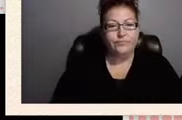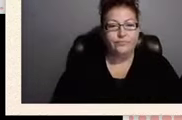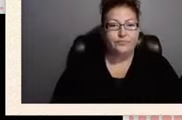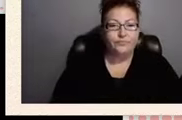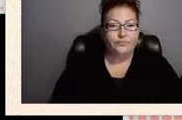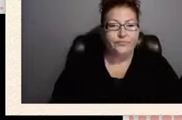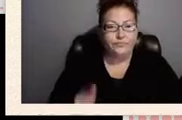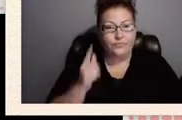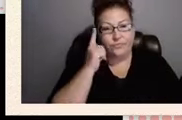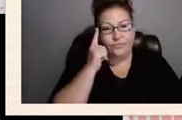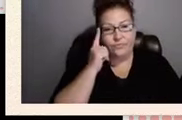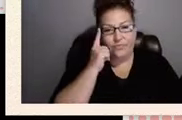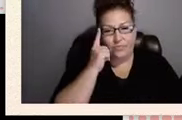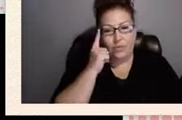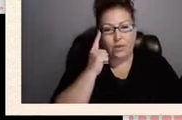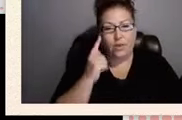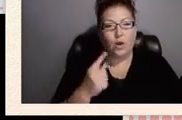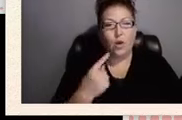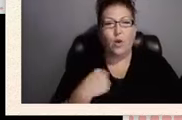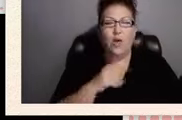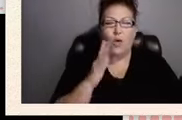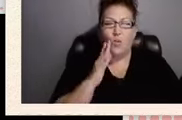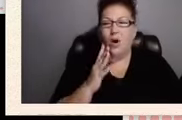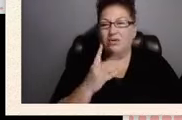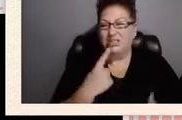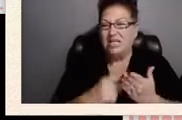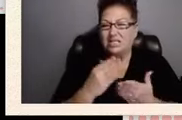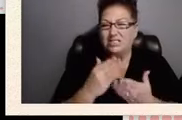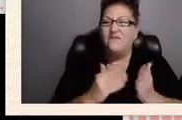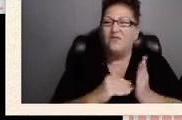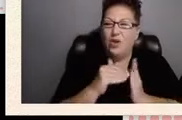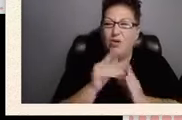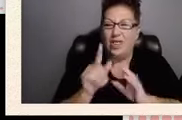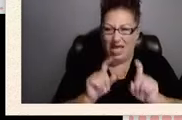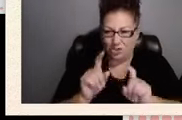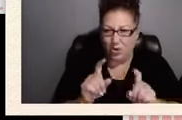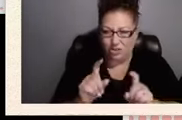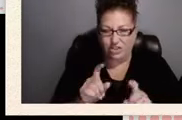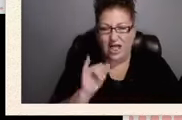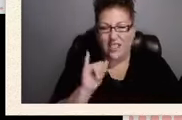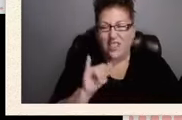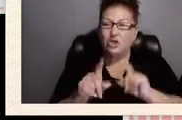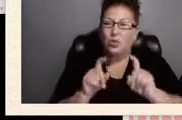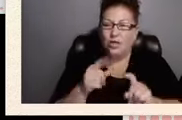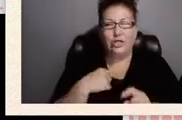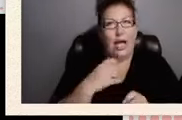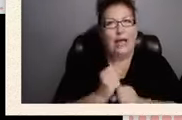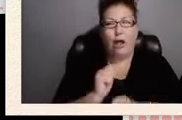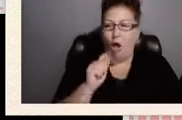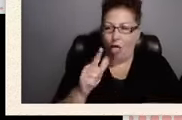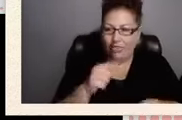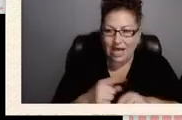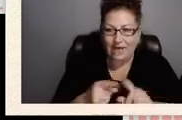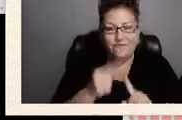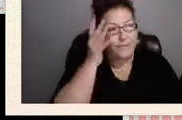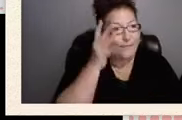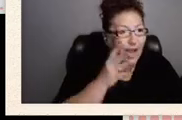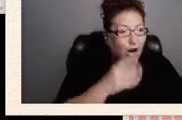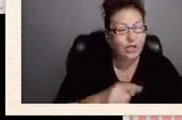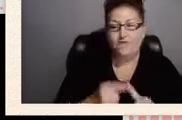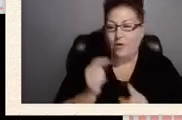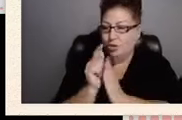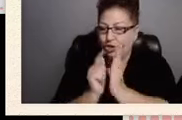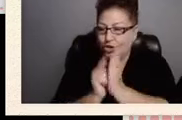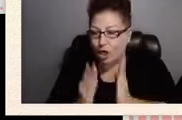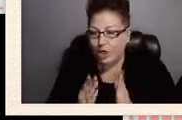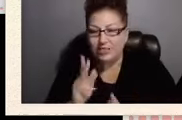So we're going to go into some frequently asked questions. These are questions that I get all the time from parents, from attorneys, from people with